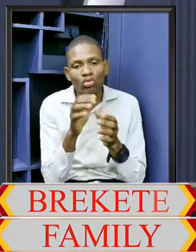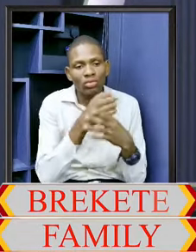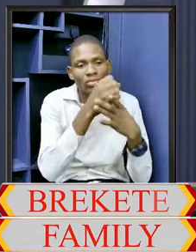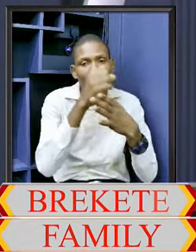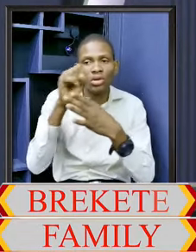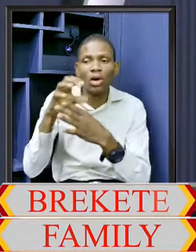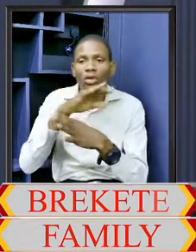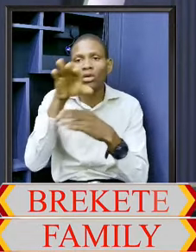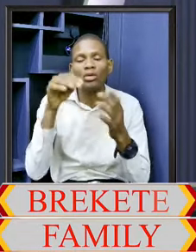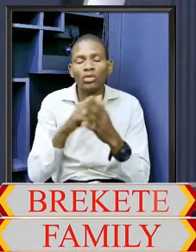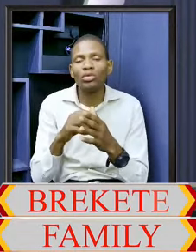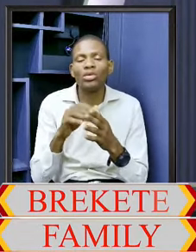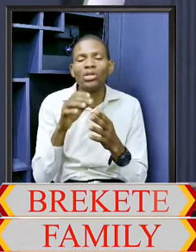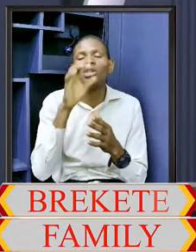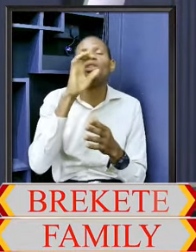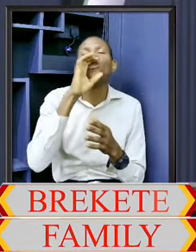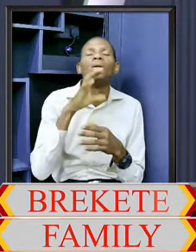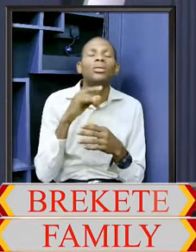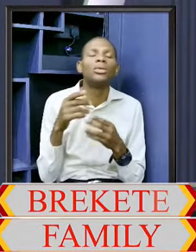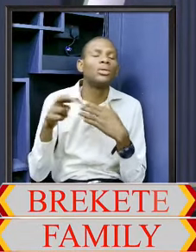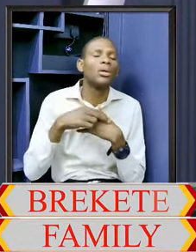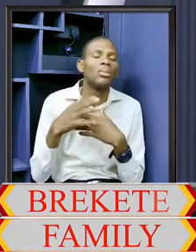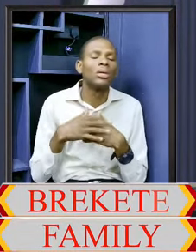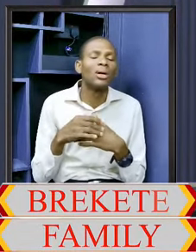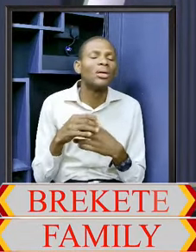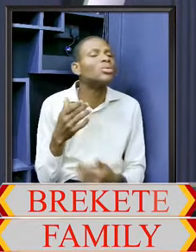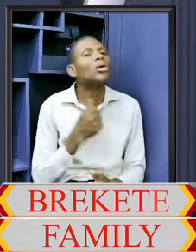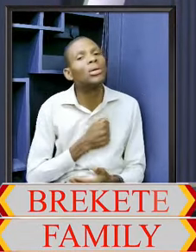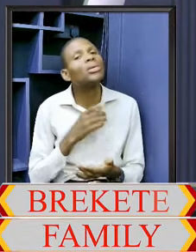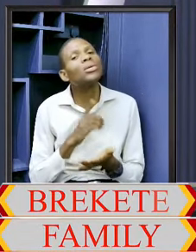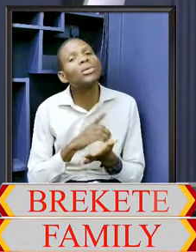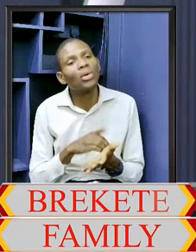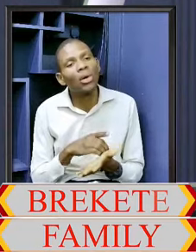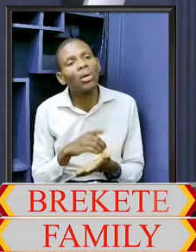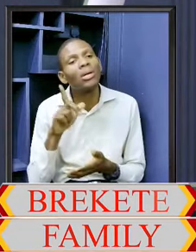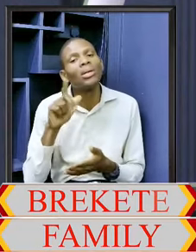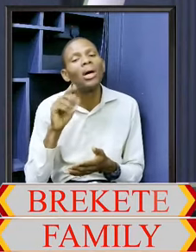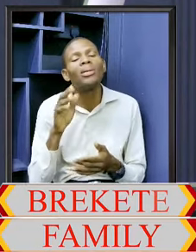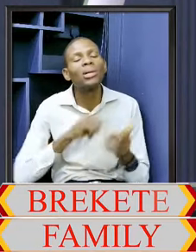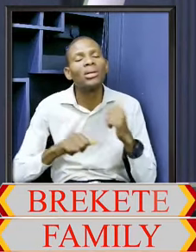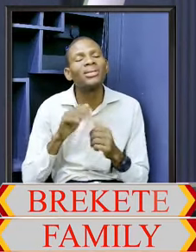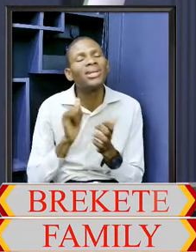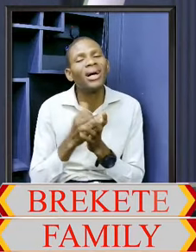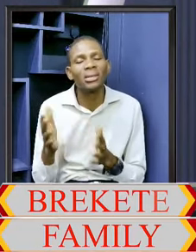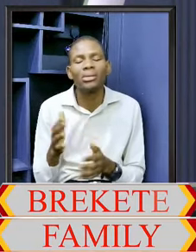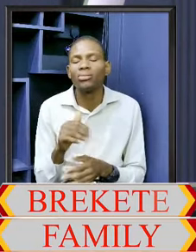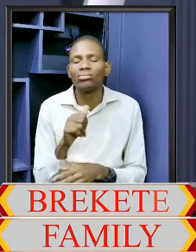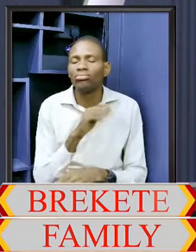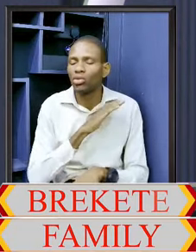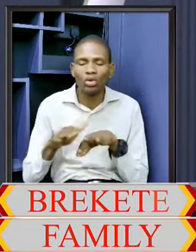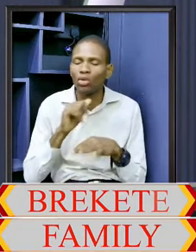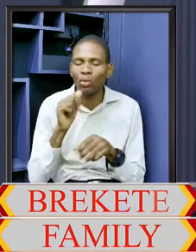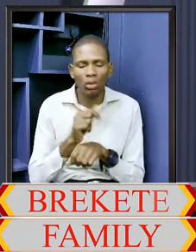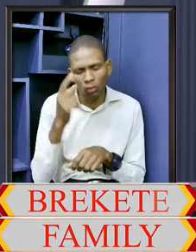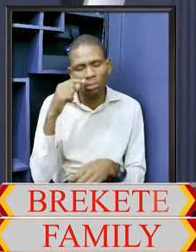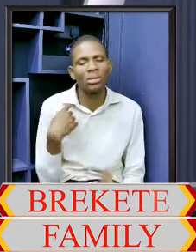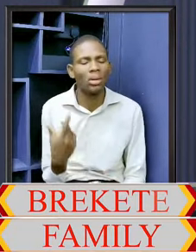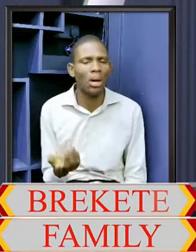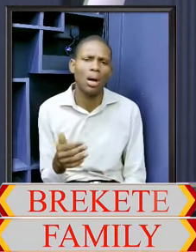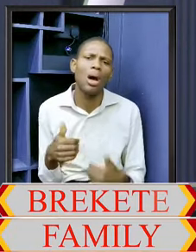All of when I drink them, you go return back. Come tell the doctor, the lab scientist say, Kai, that thing where you prescribe, it no work.